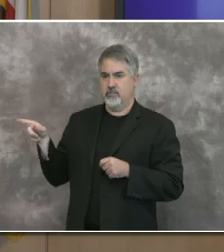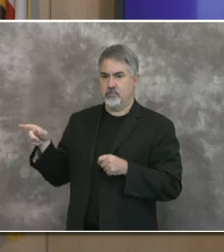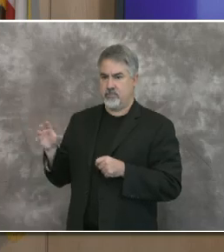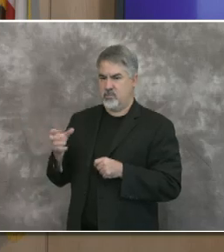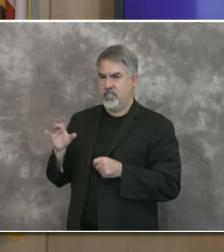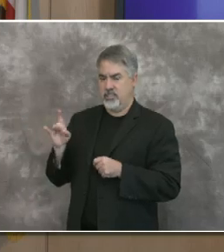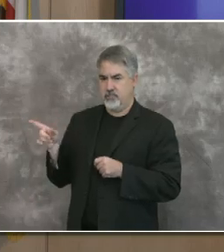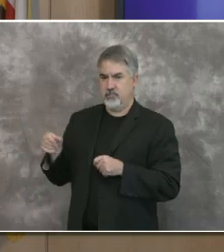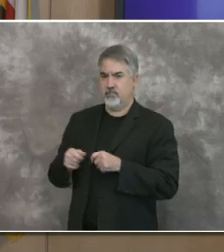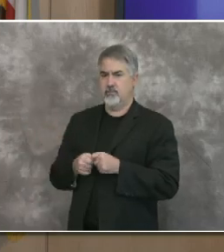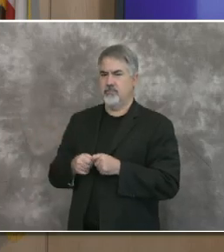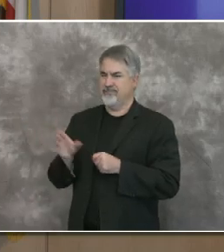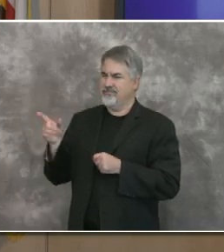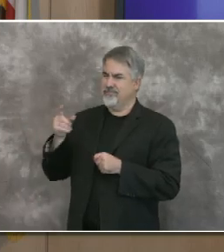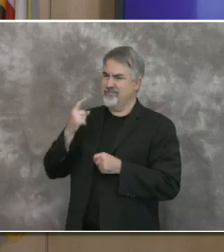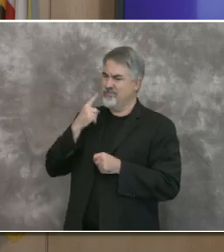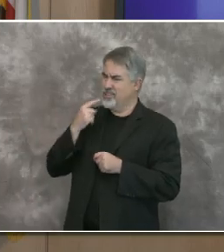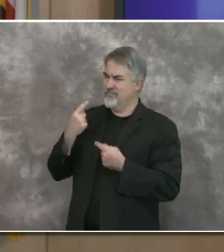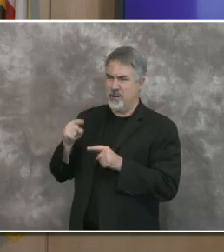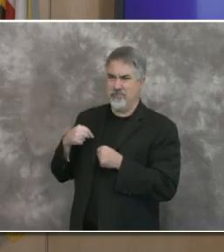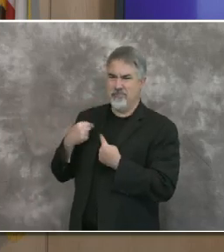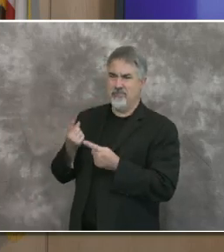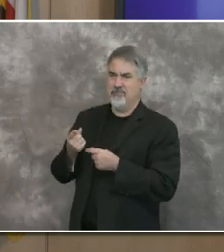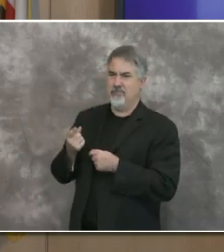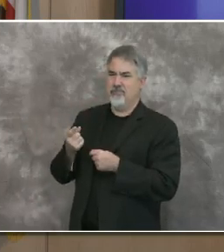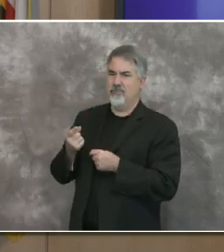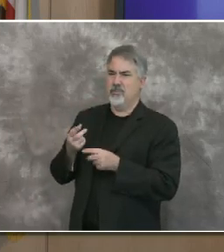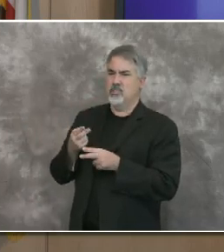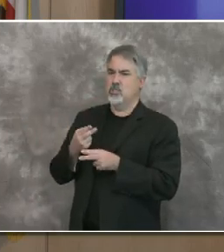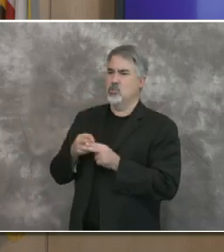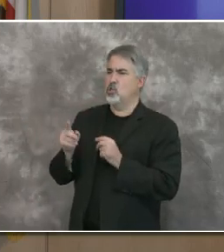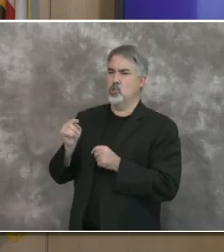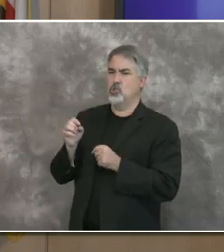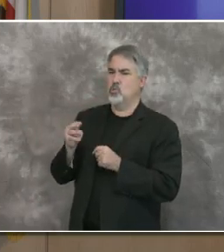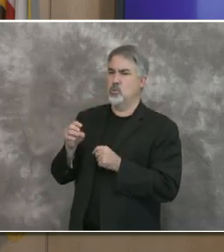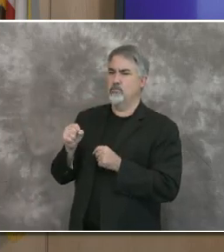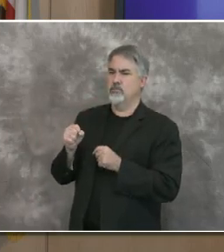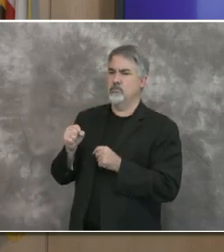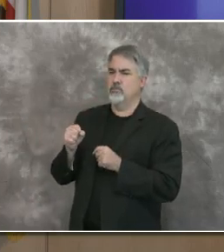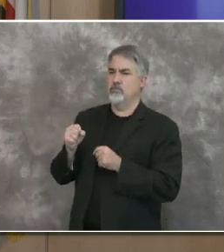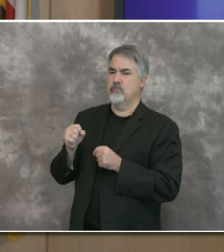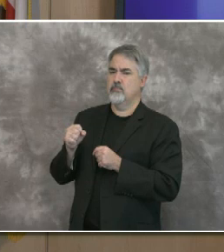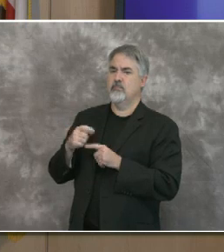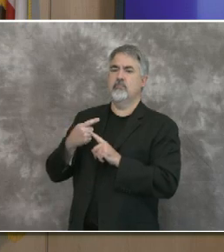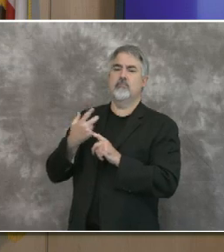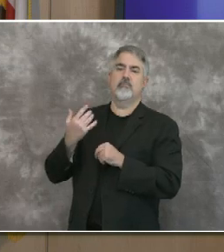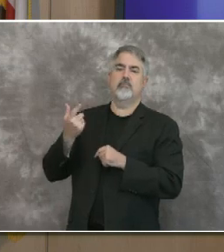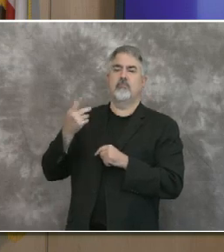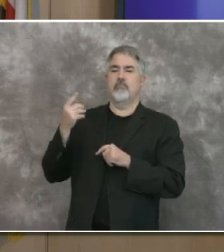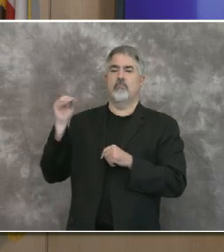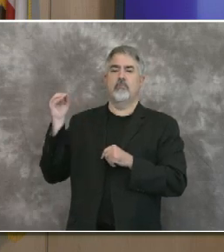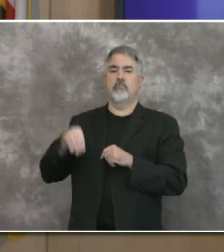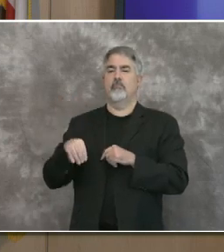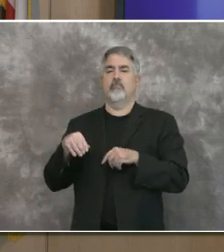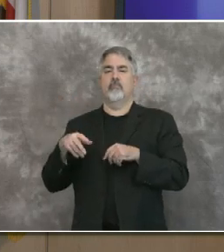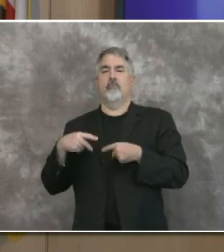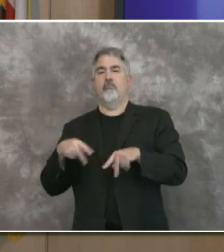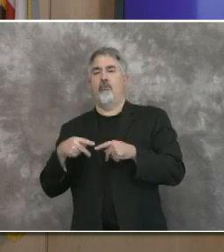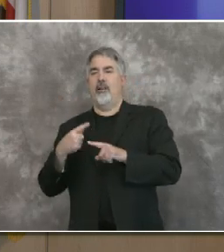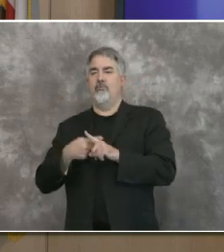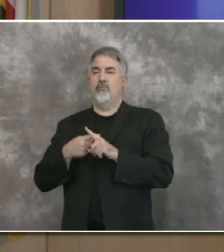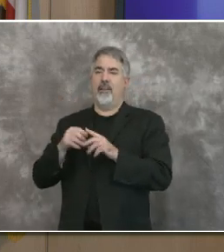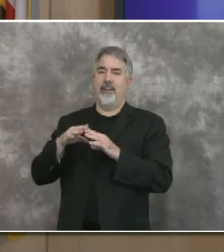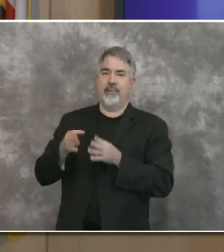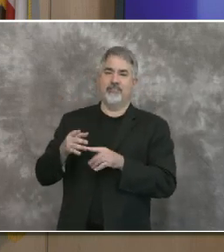given recent events showing short-term rental travelers getting out of hand and partying, I'd like to know if the county health department will begin requiring